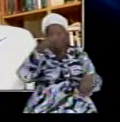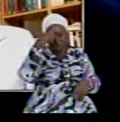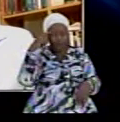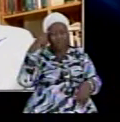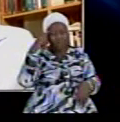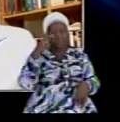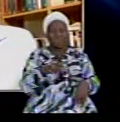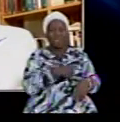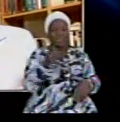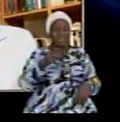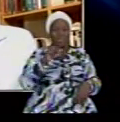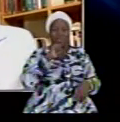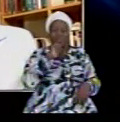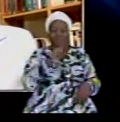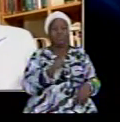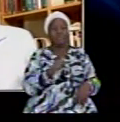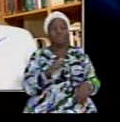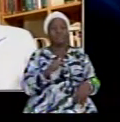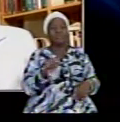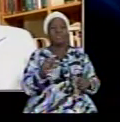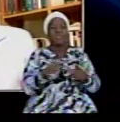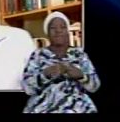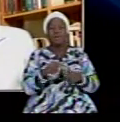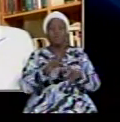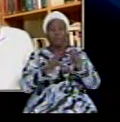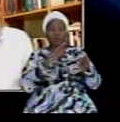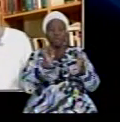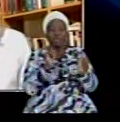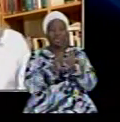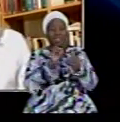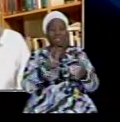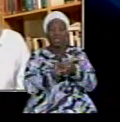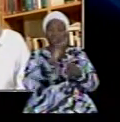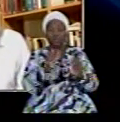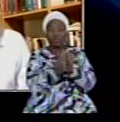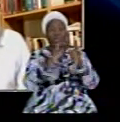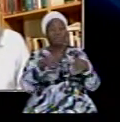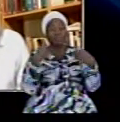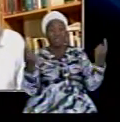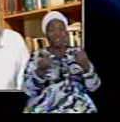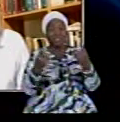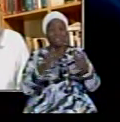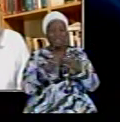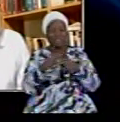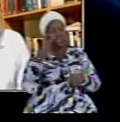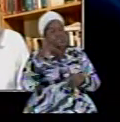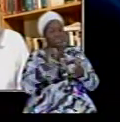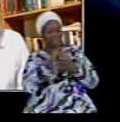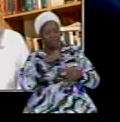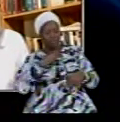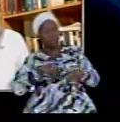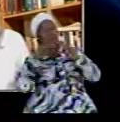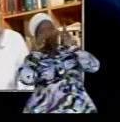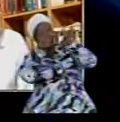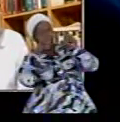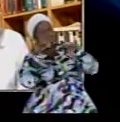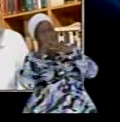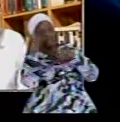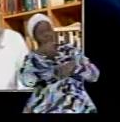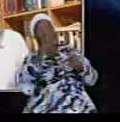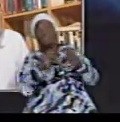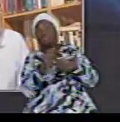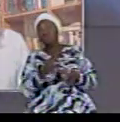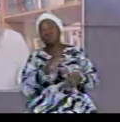because they're not incorruptible creatures. But then they looked at Nebuchadnezzar. They said, Nebuchadnezzar, there's